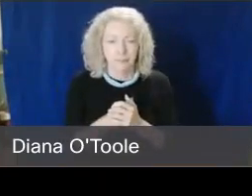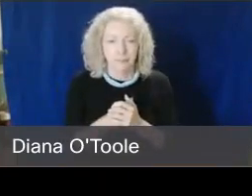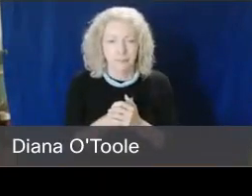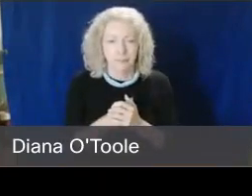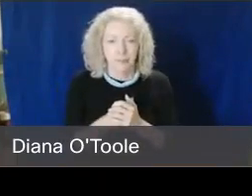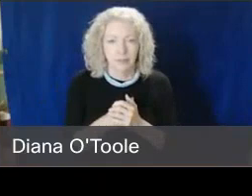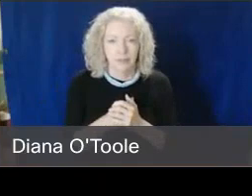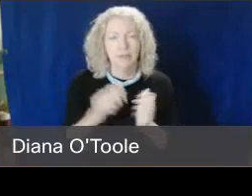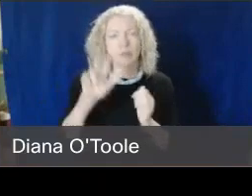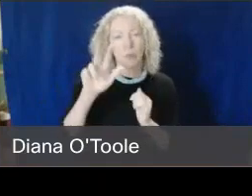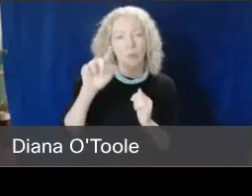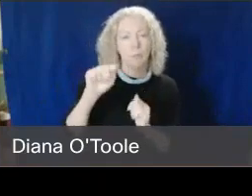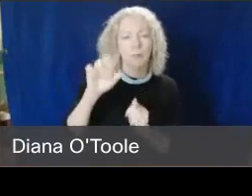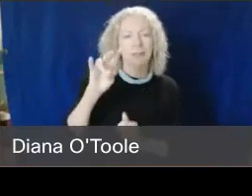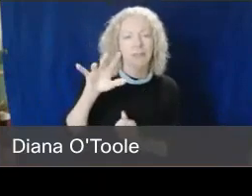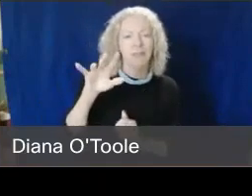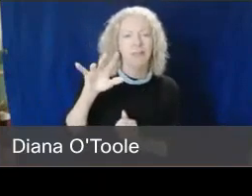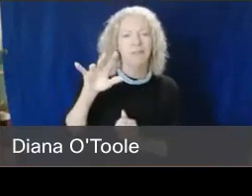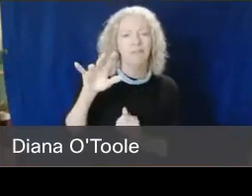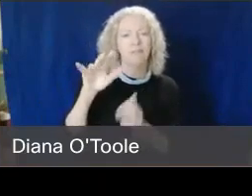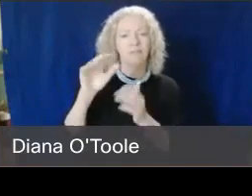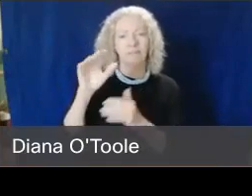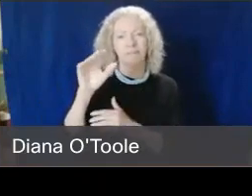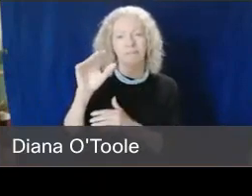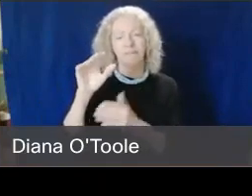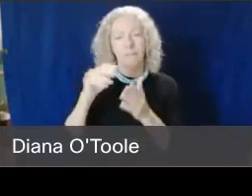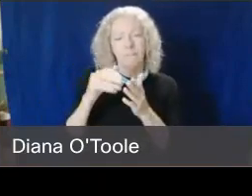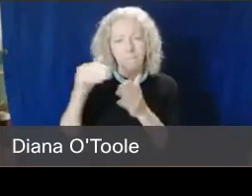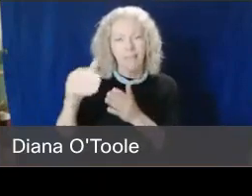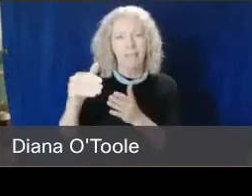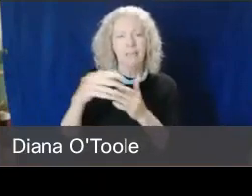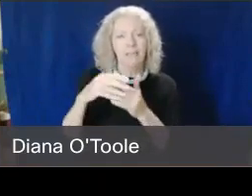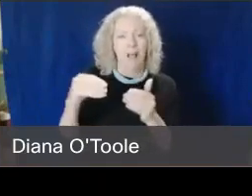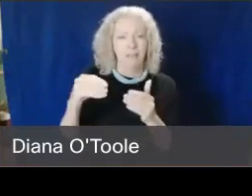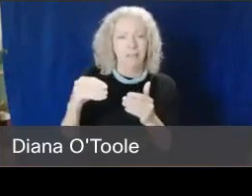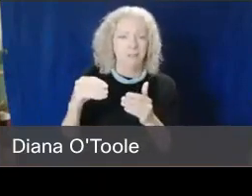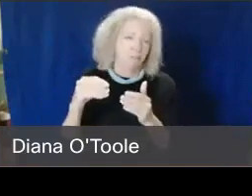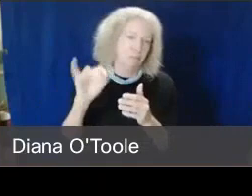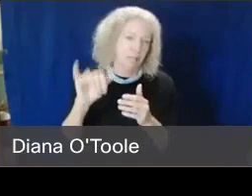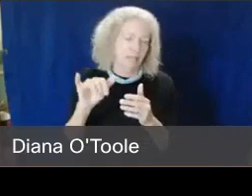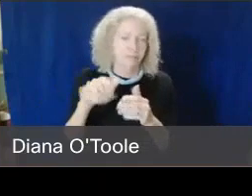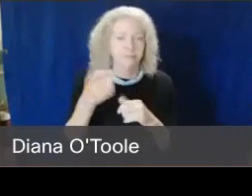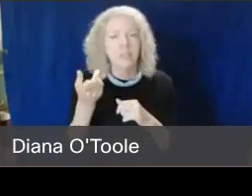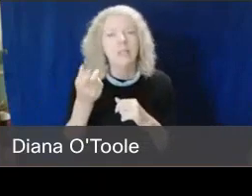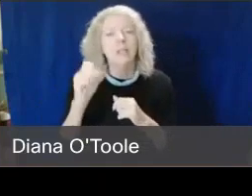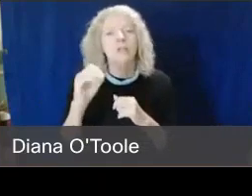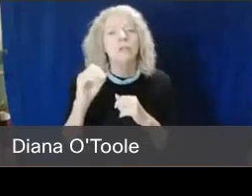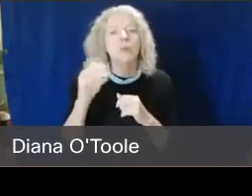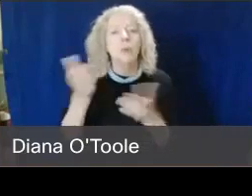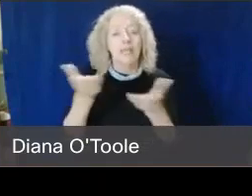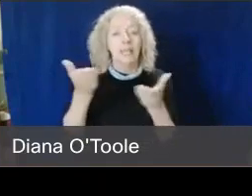$3.75 million sets of money that are very specific in how they can be used. So CARES Act funding for